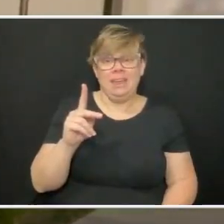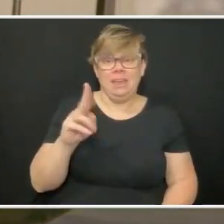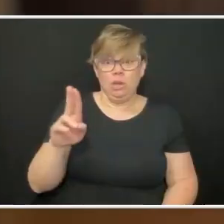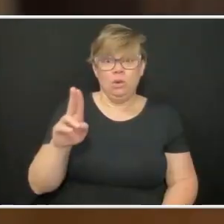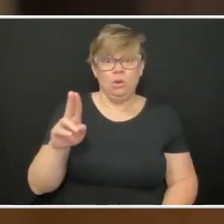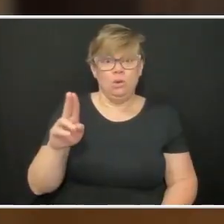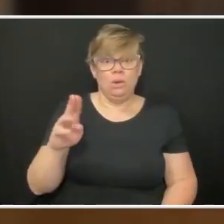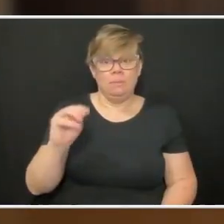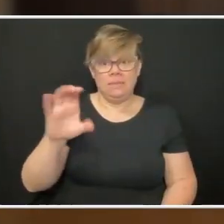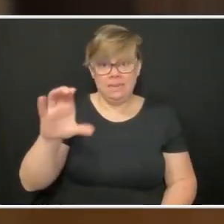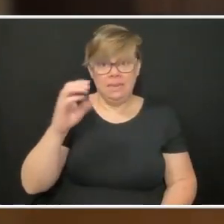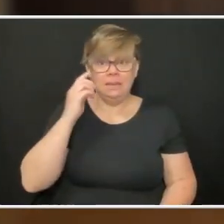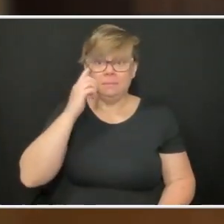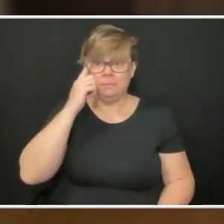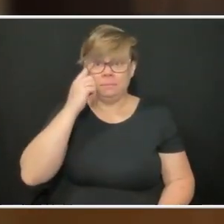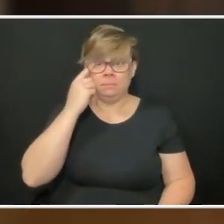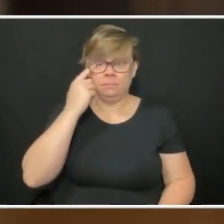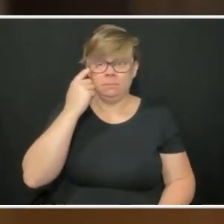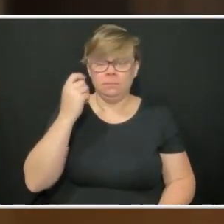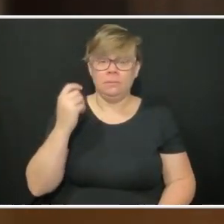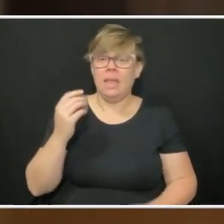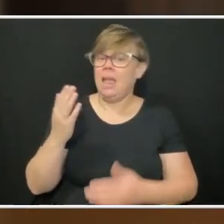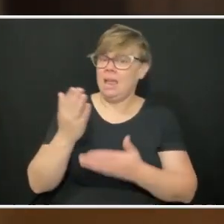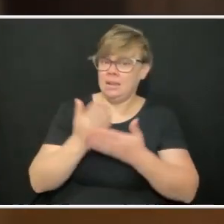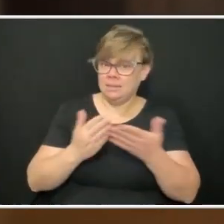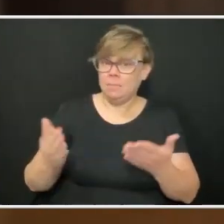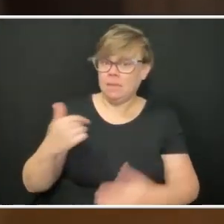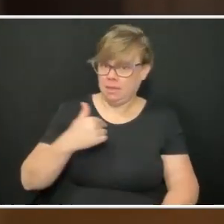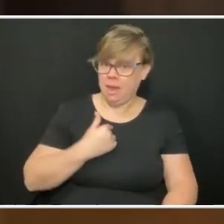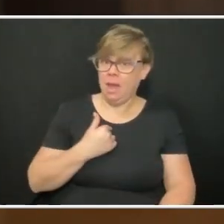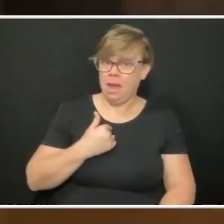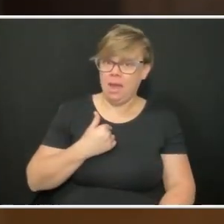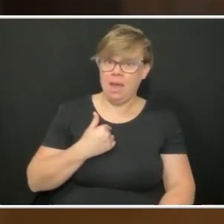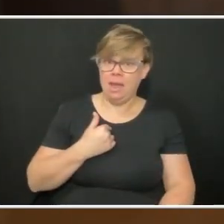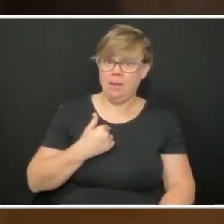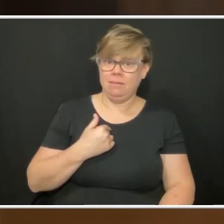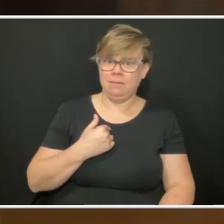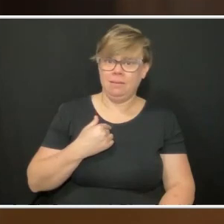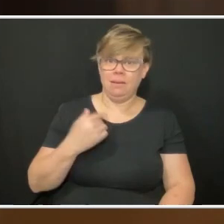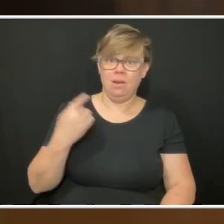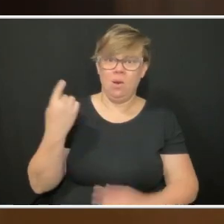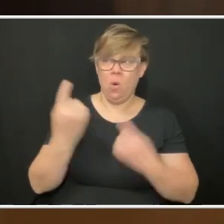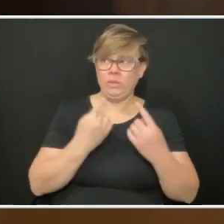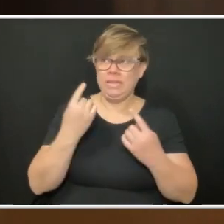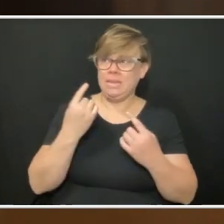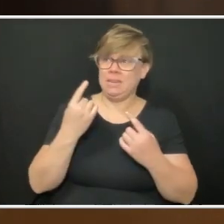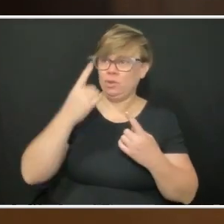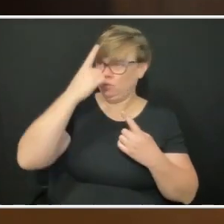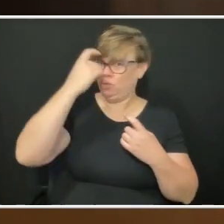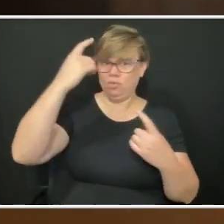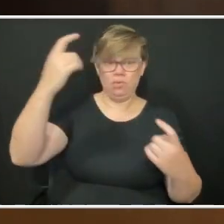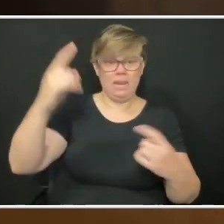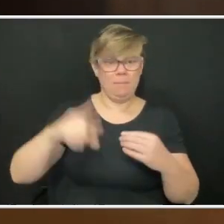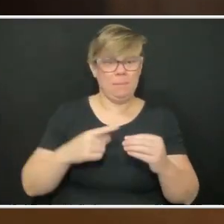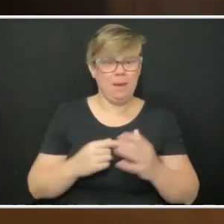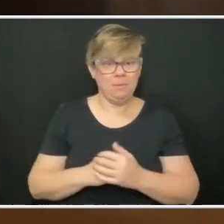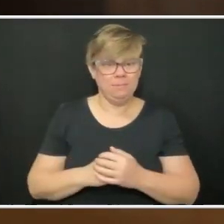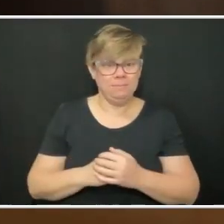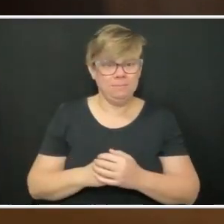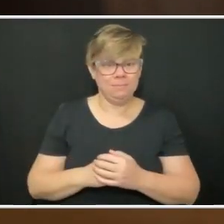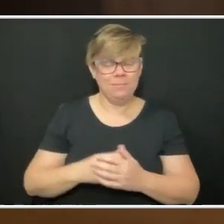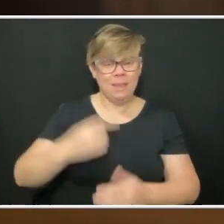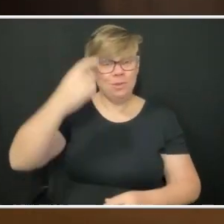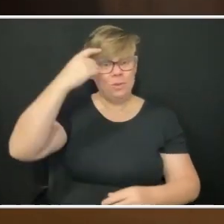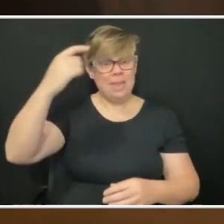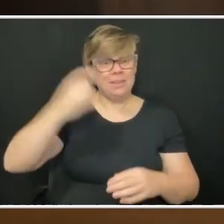Vicki. It's something that I only dreamt about happening. You think that you're fantasizing